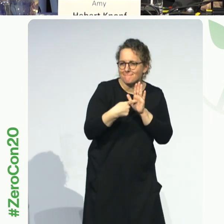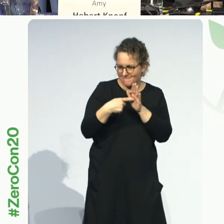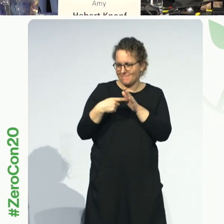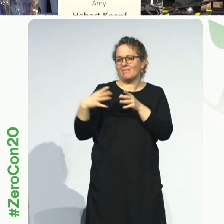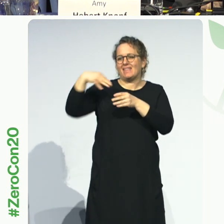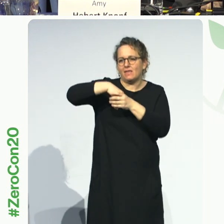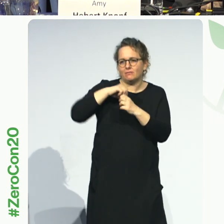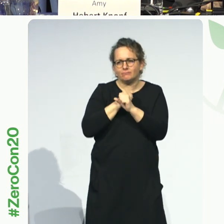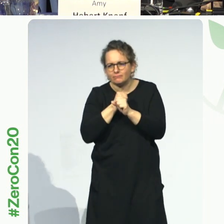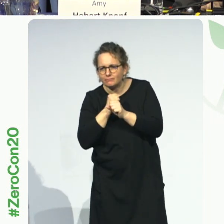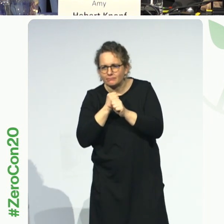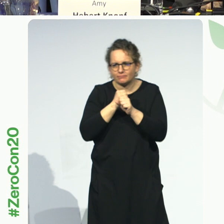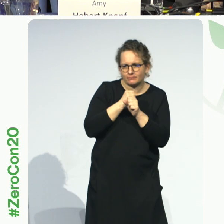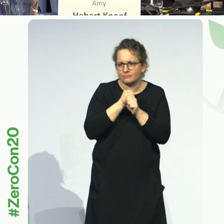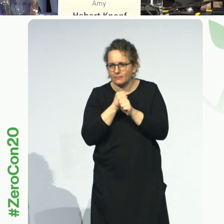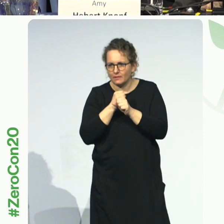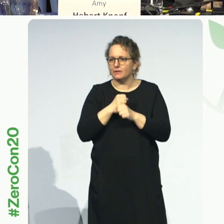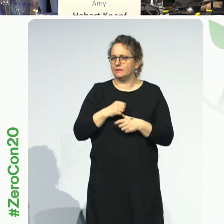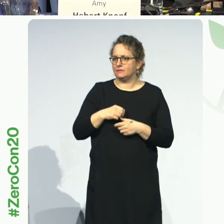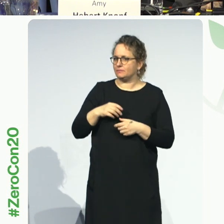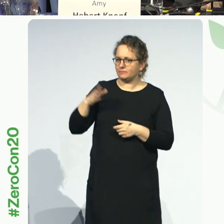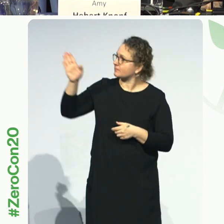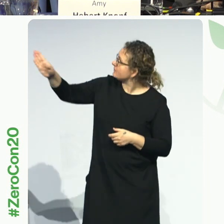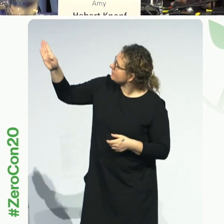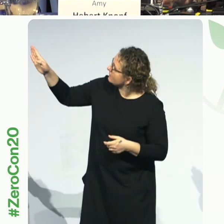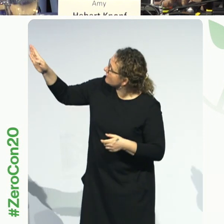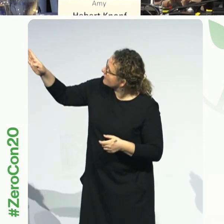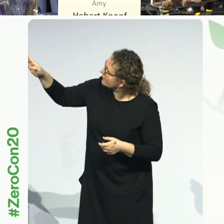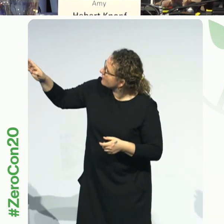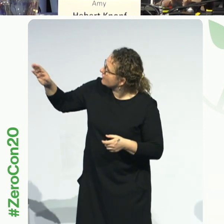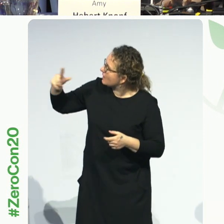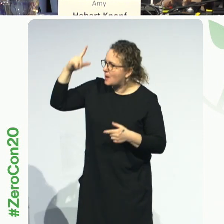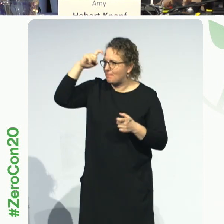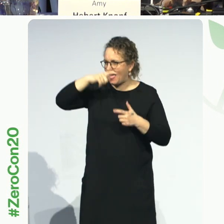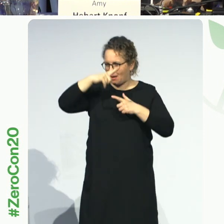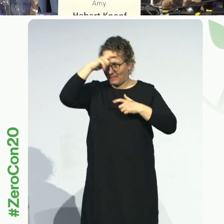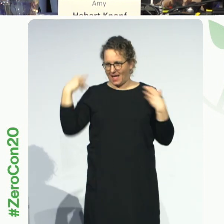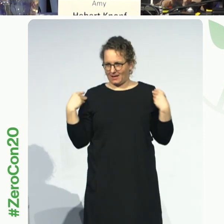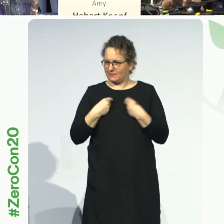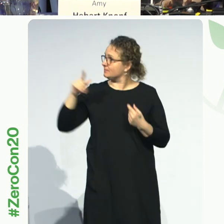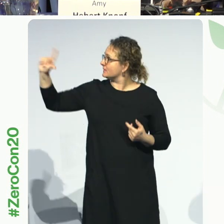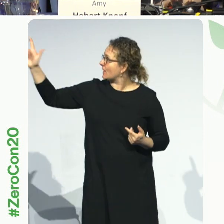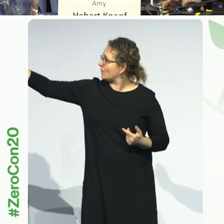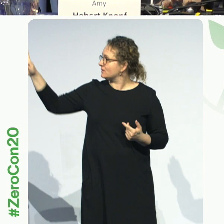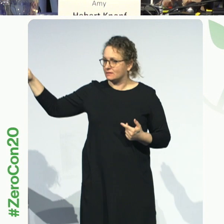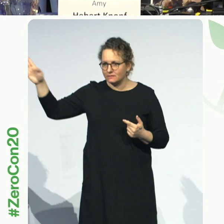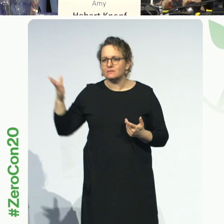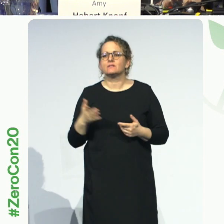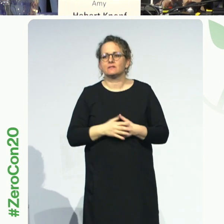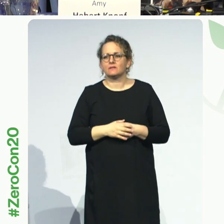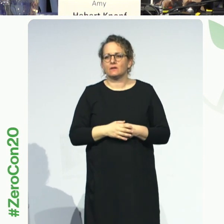Ji-Yuan, and he's in Delaware. Yukon is in Iowa, and Jackson is at